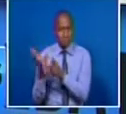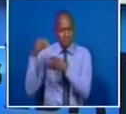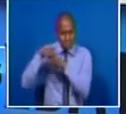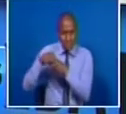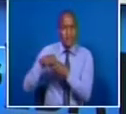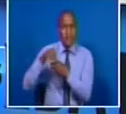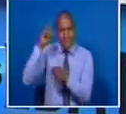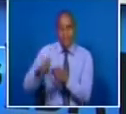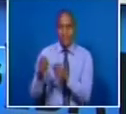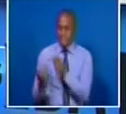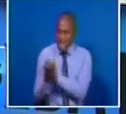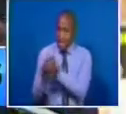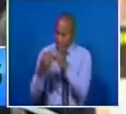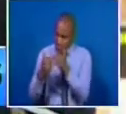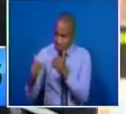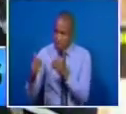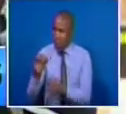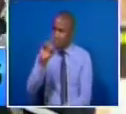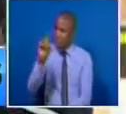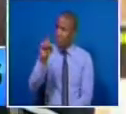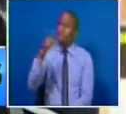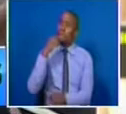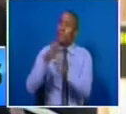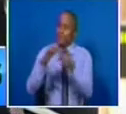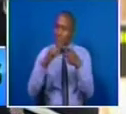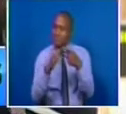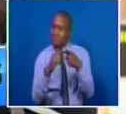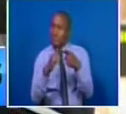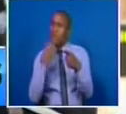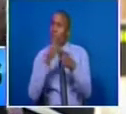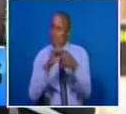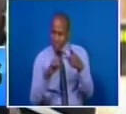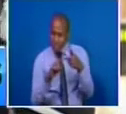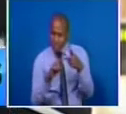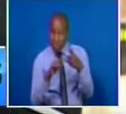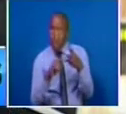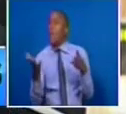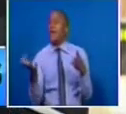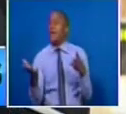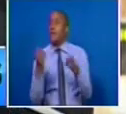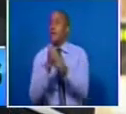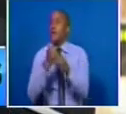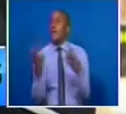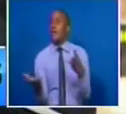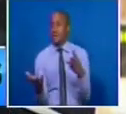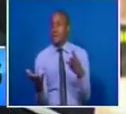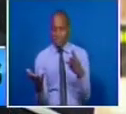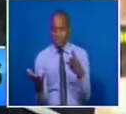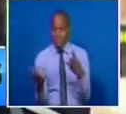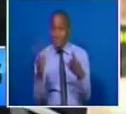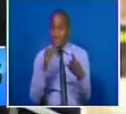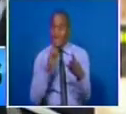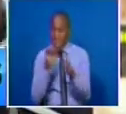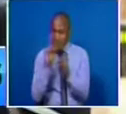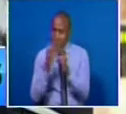year down the line we'll follow through and ask you, you promise this, you promise on this platform, have you done it? So I would love when you talk about institutionalizing,